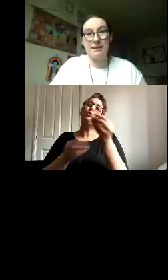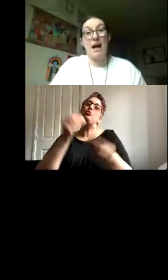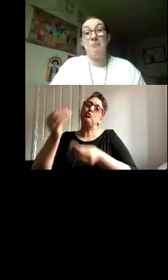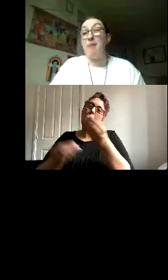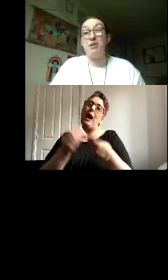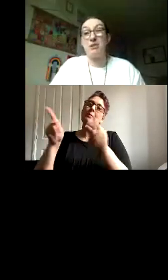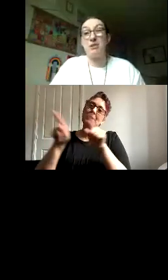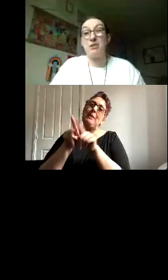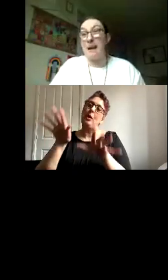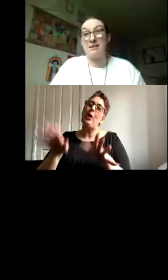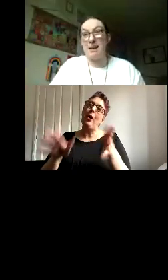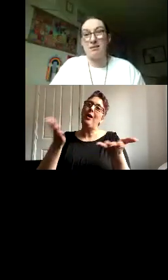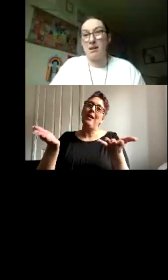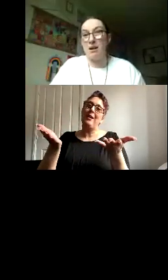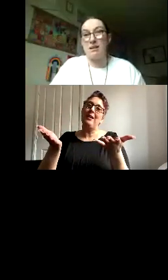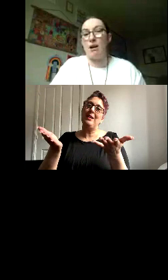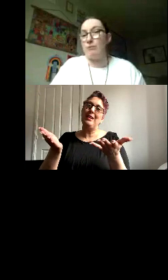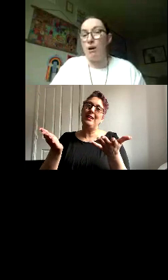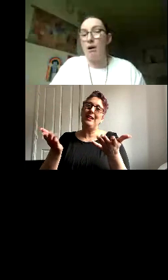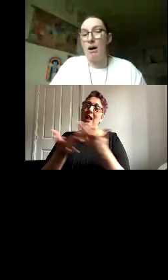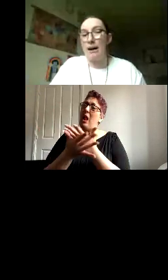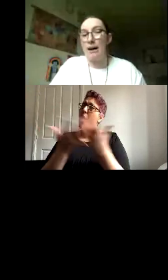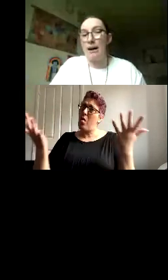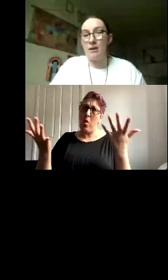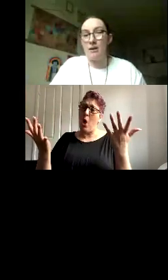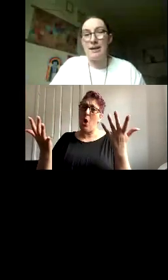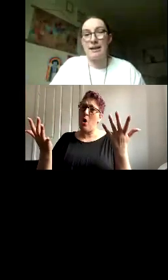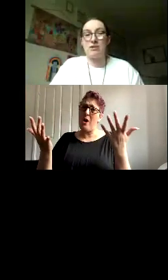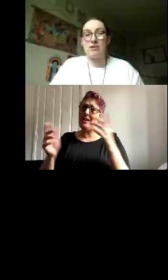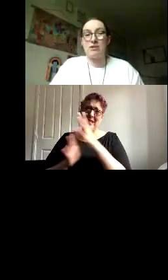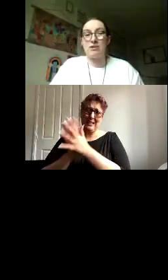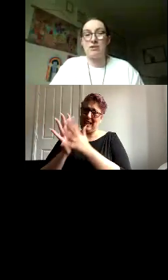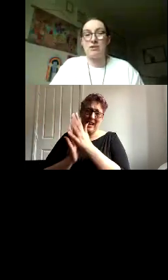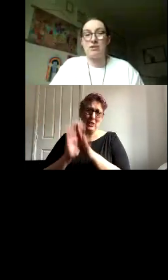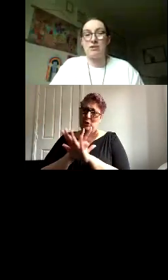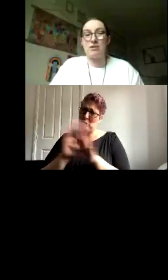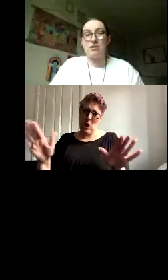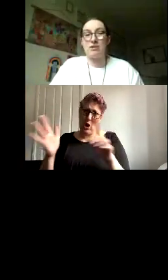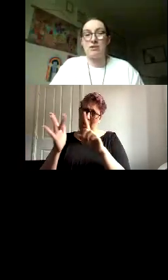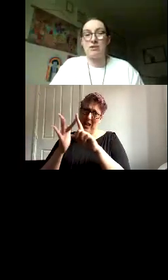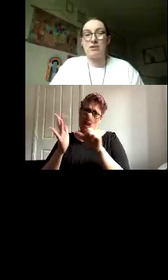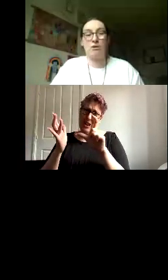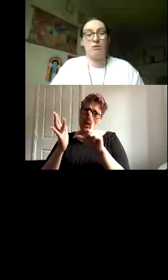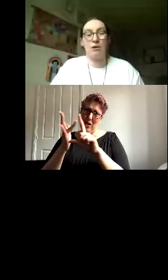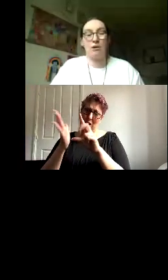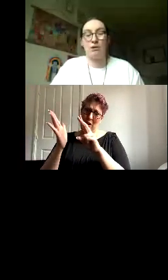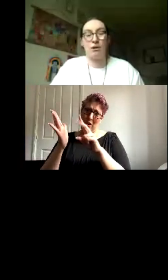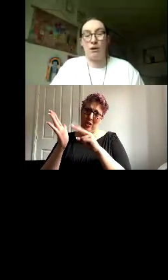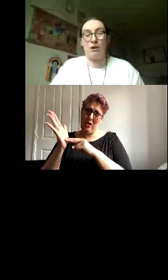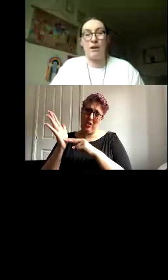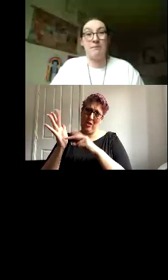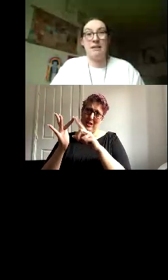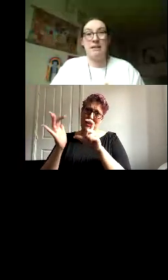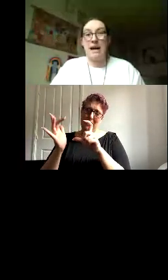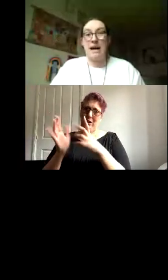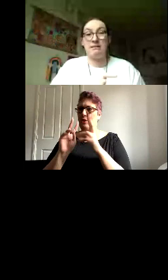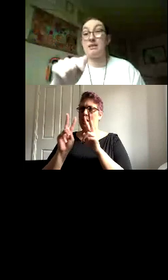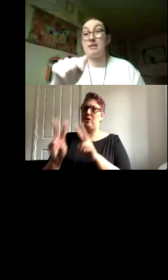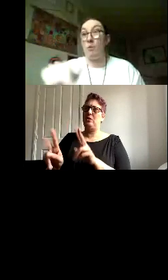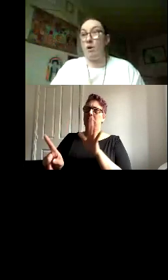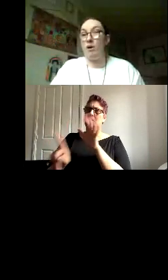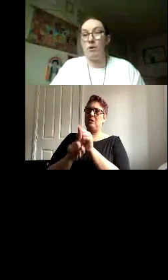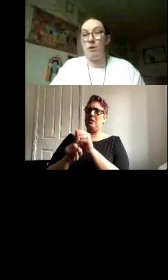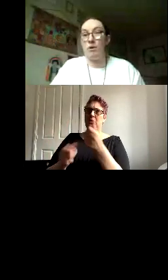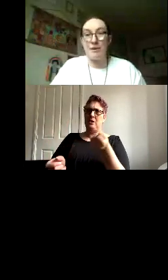describing. Most BSL signs are not iconic. So most of them, if you didn't know language, you couldn't look at them and